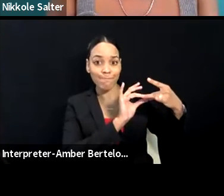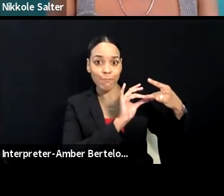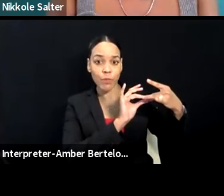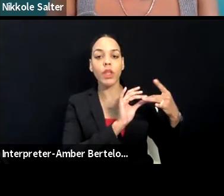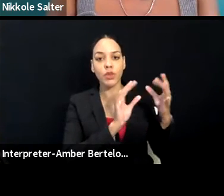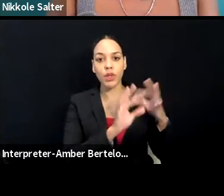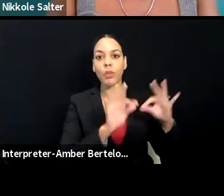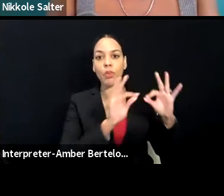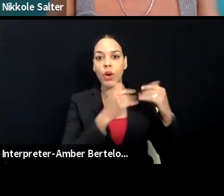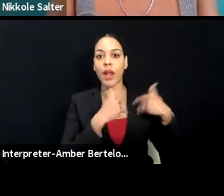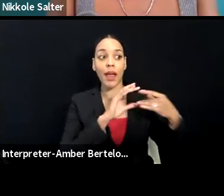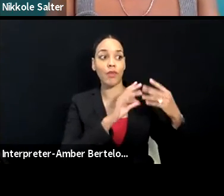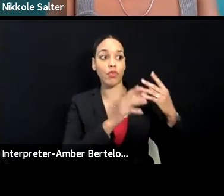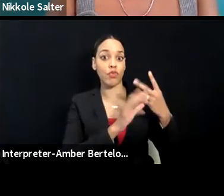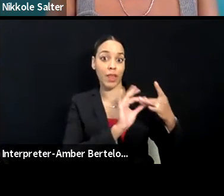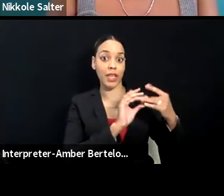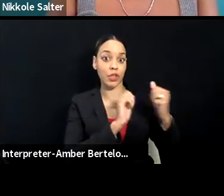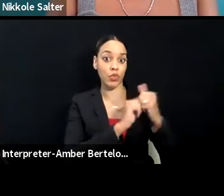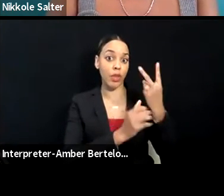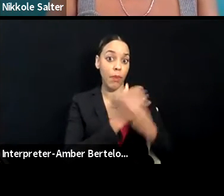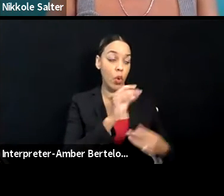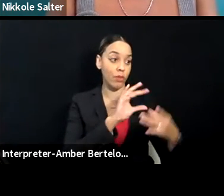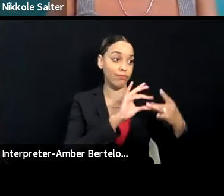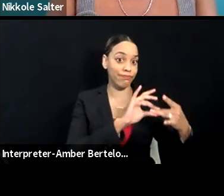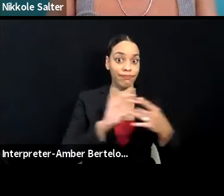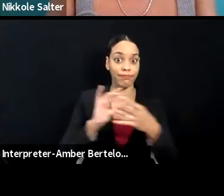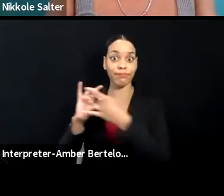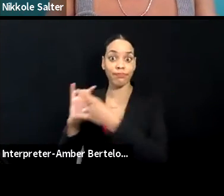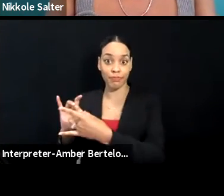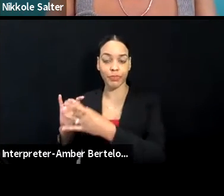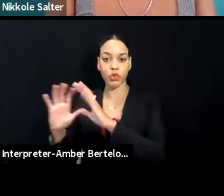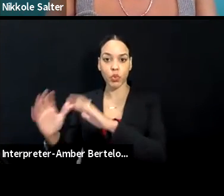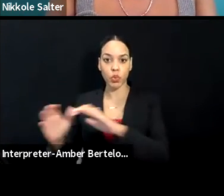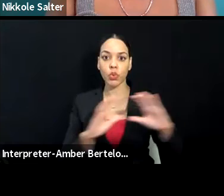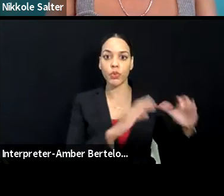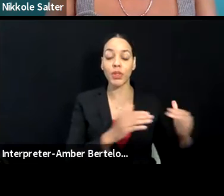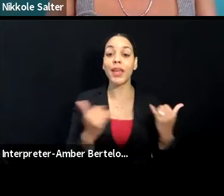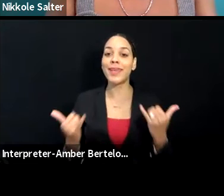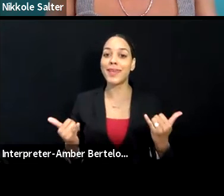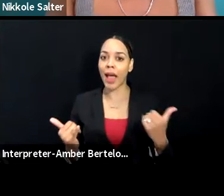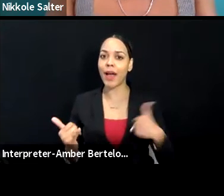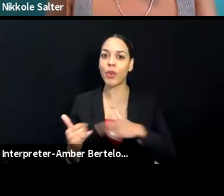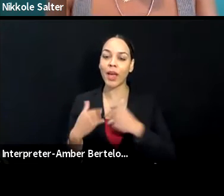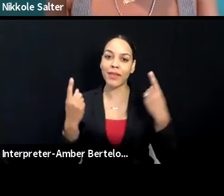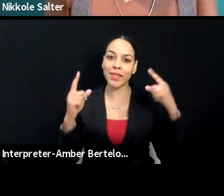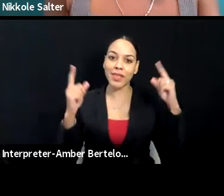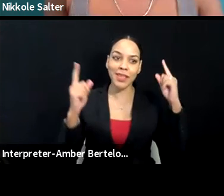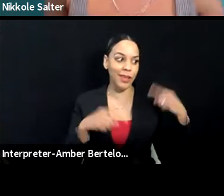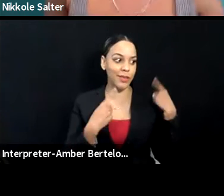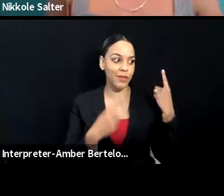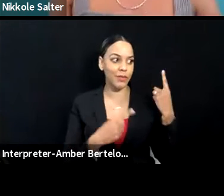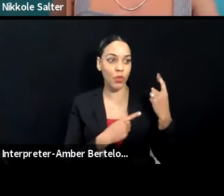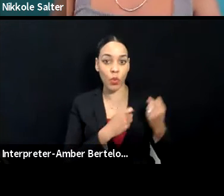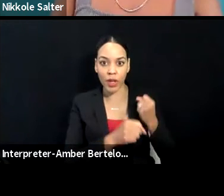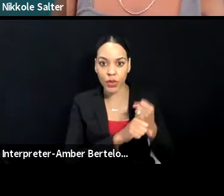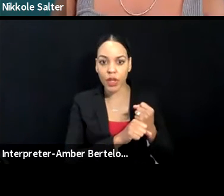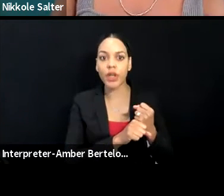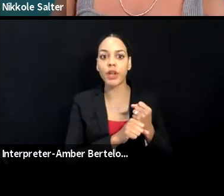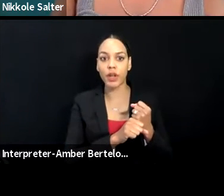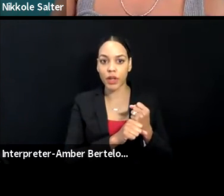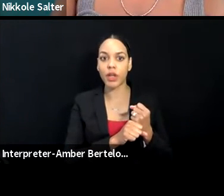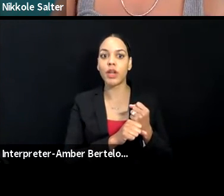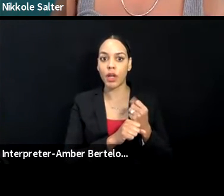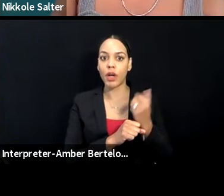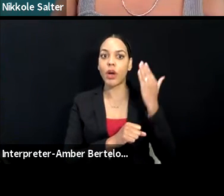of the aisle. And I think that we're in the place we are now, having had some success this last year, because we really have been doing